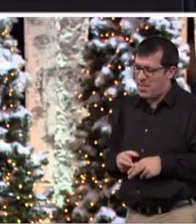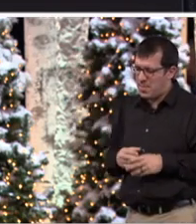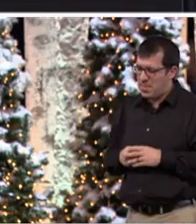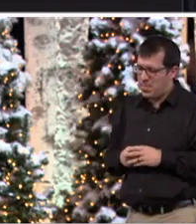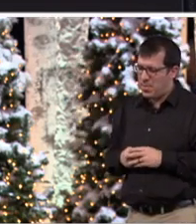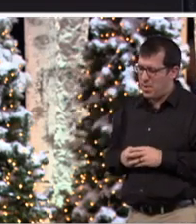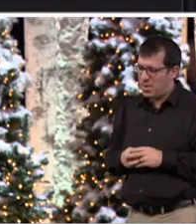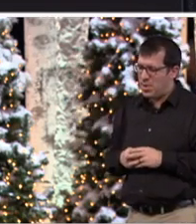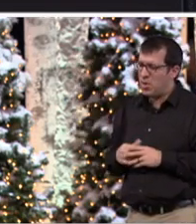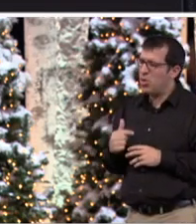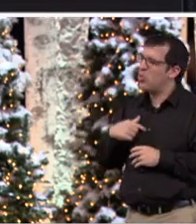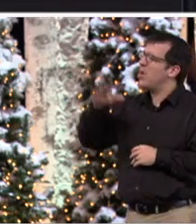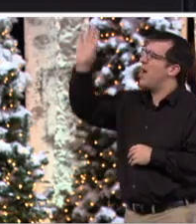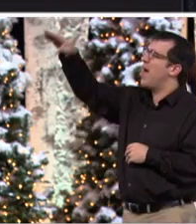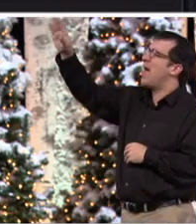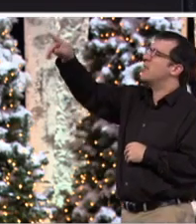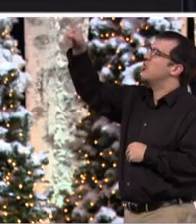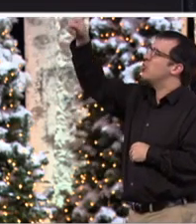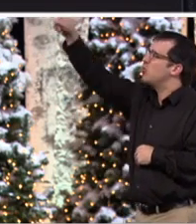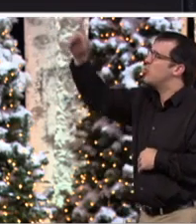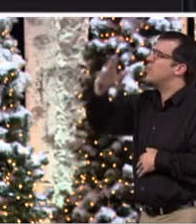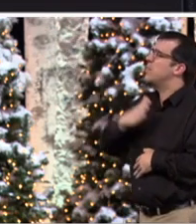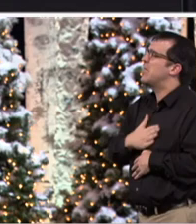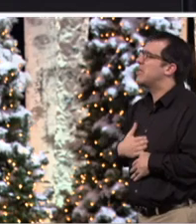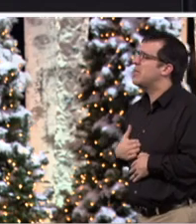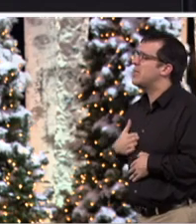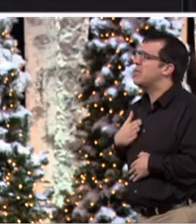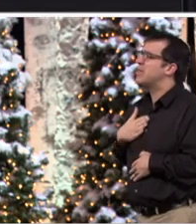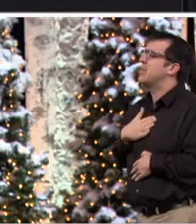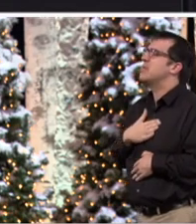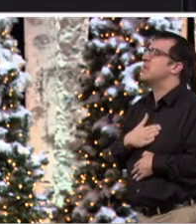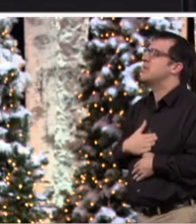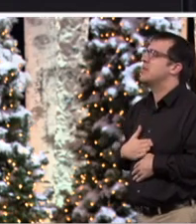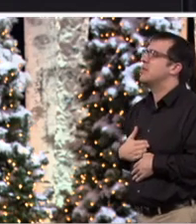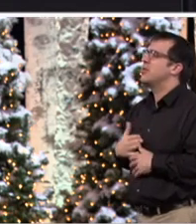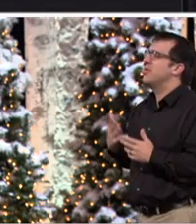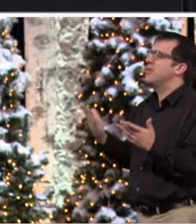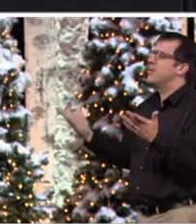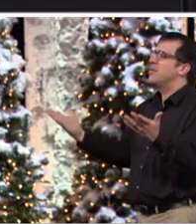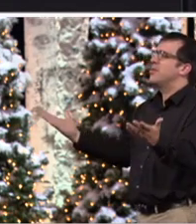We're just asking you to please, please, please use us